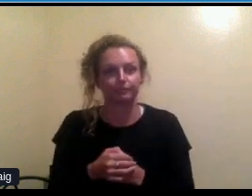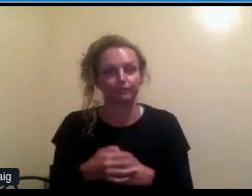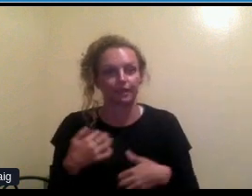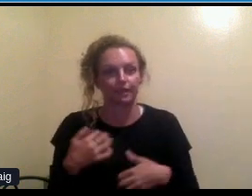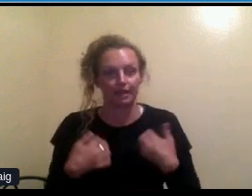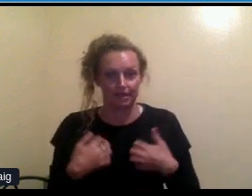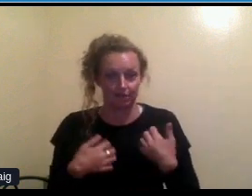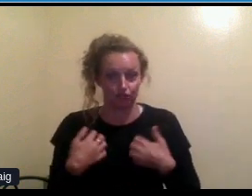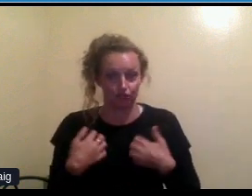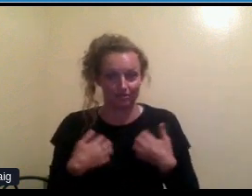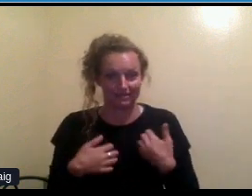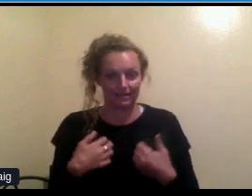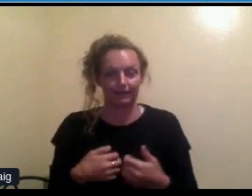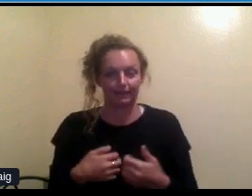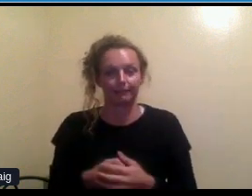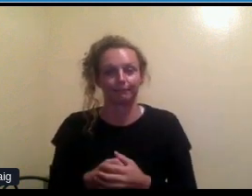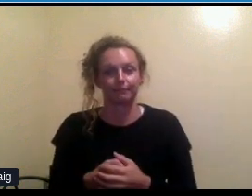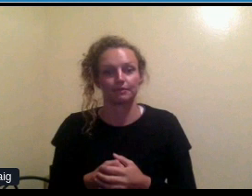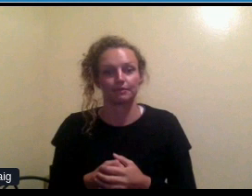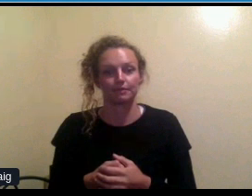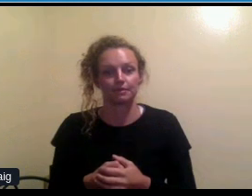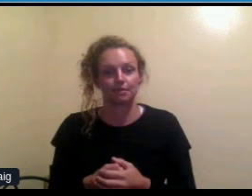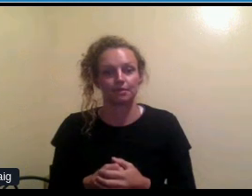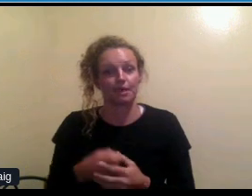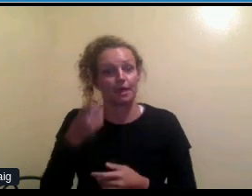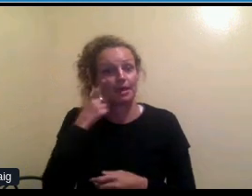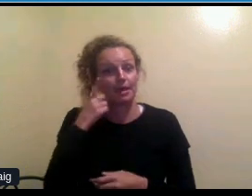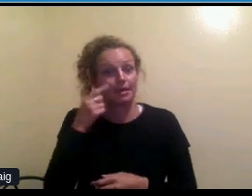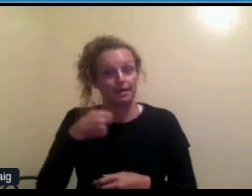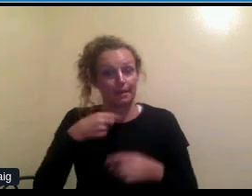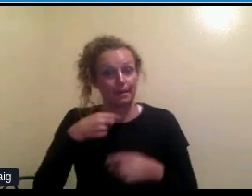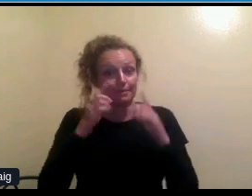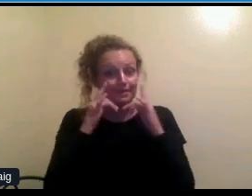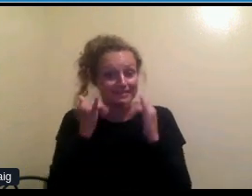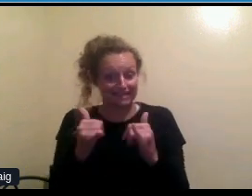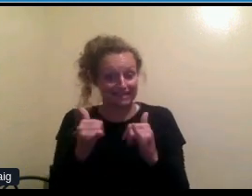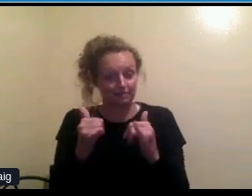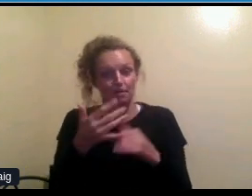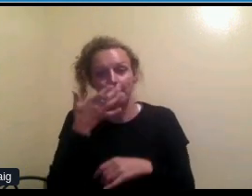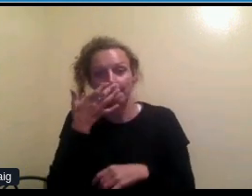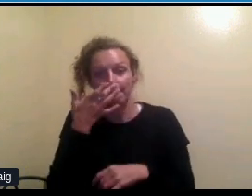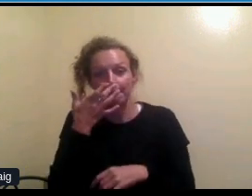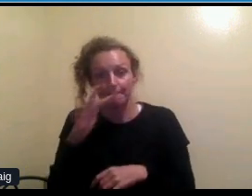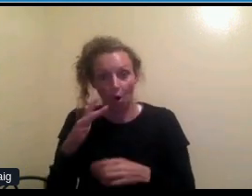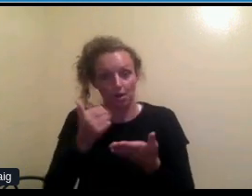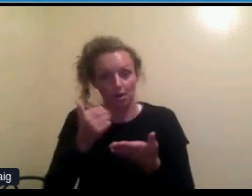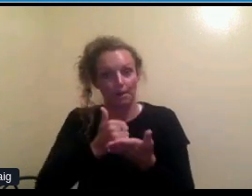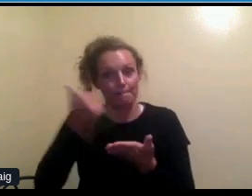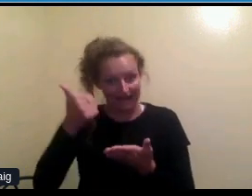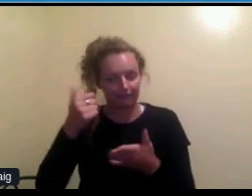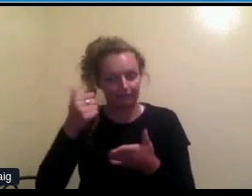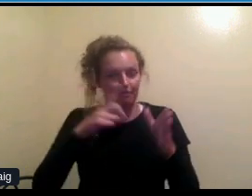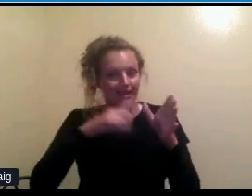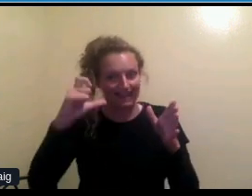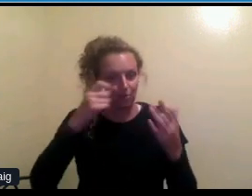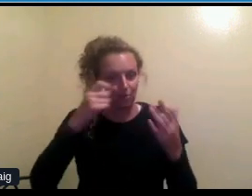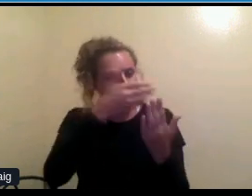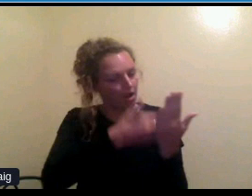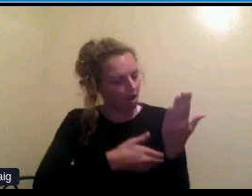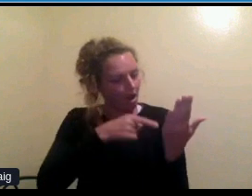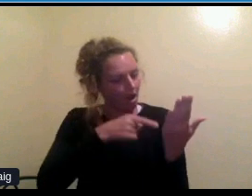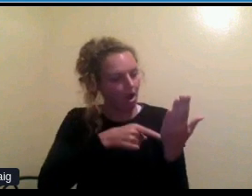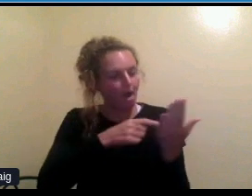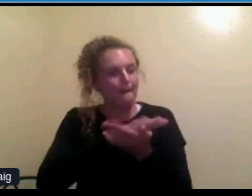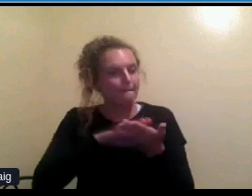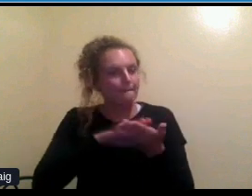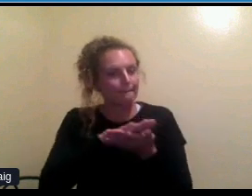me test a mock bank account and physically handle items such as the card reader and the mobile app. This way I was able to judge whether they would meet my